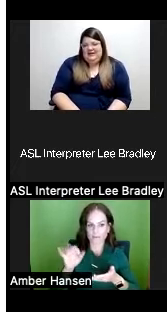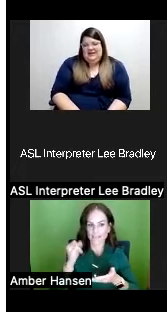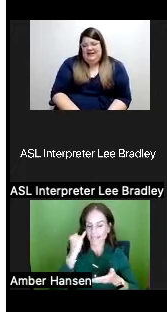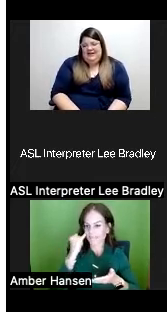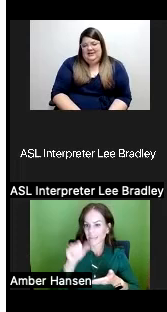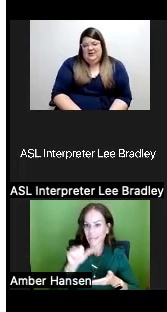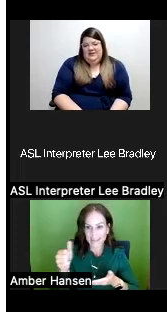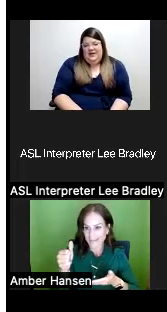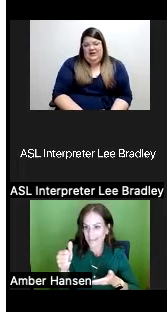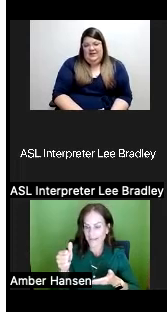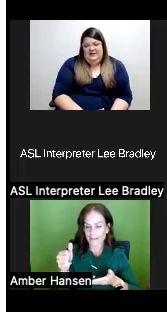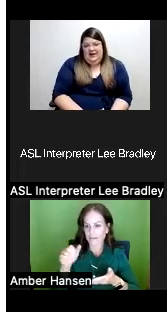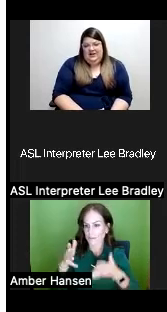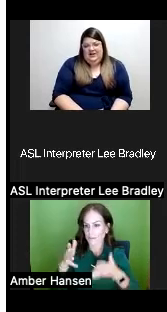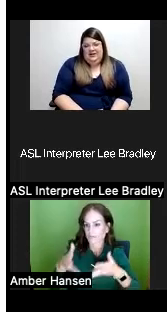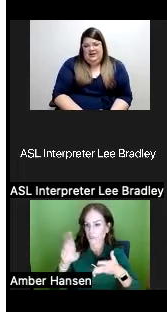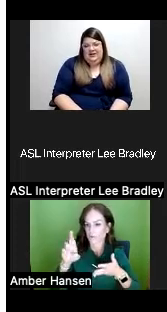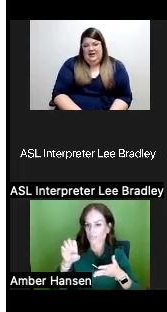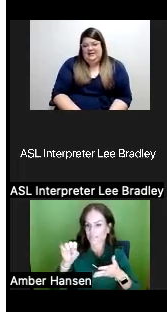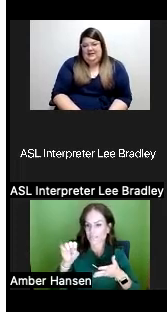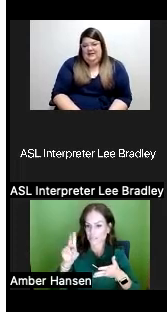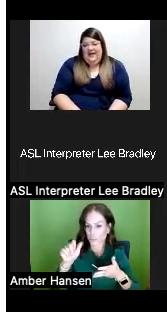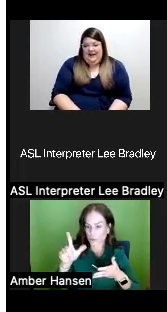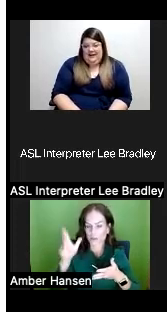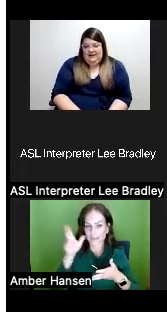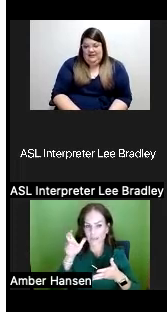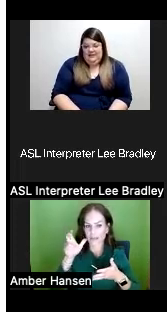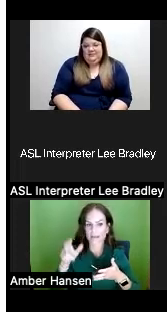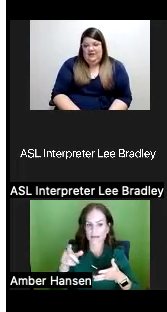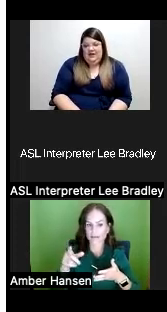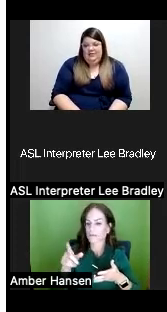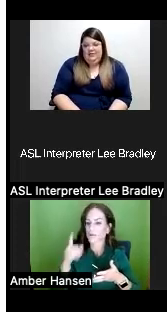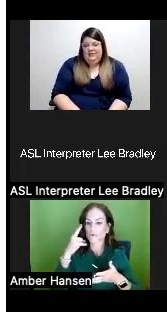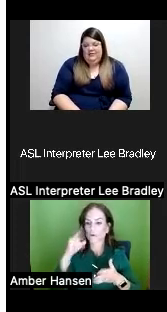And basically the sort of the amount of information, as if any.